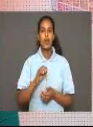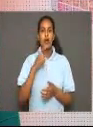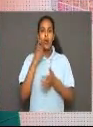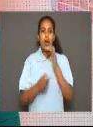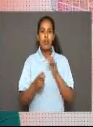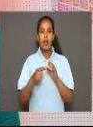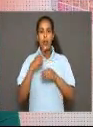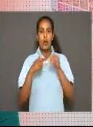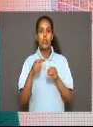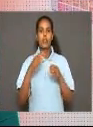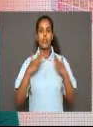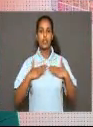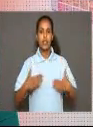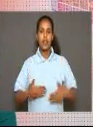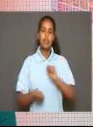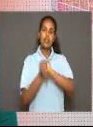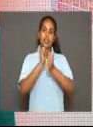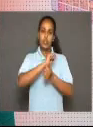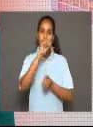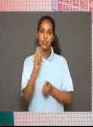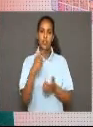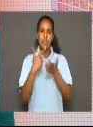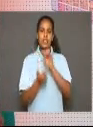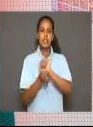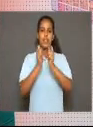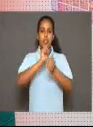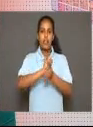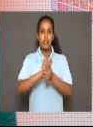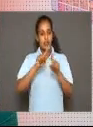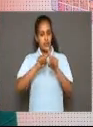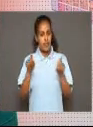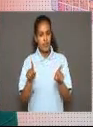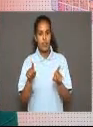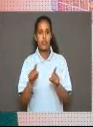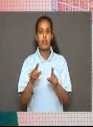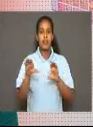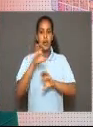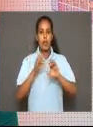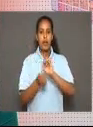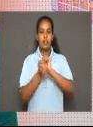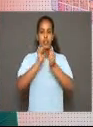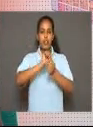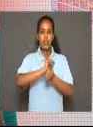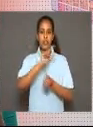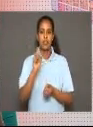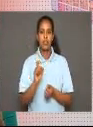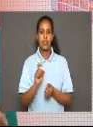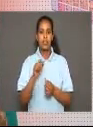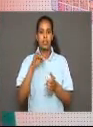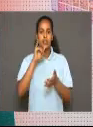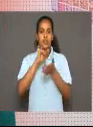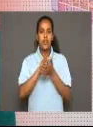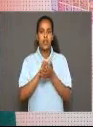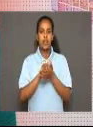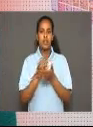about physical changes? These changes differ from chemical changes in that